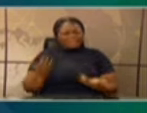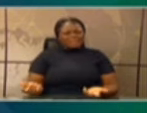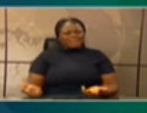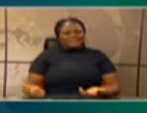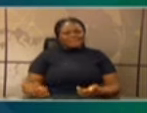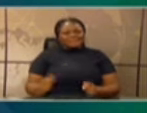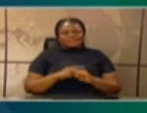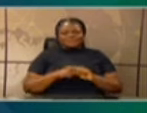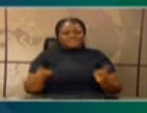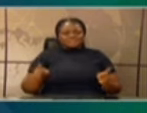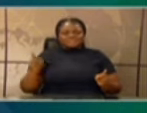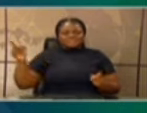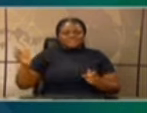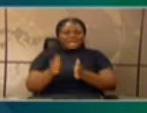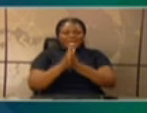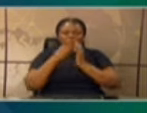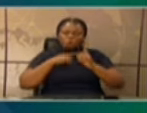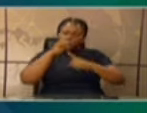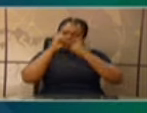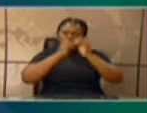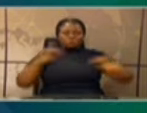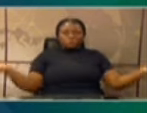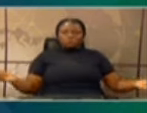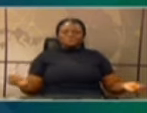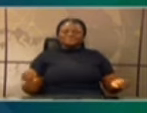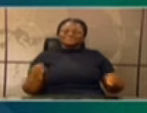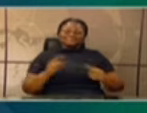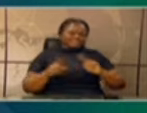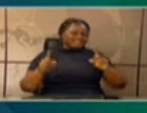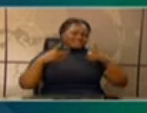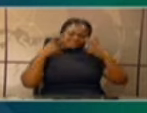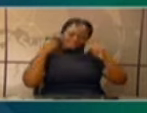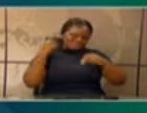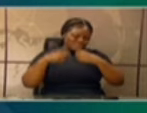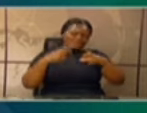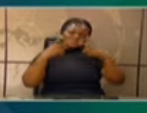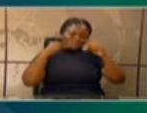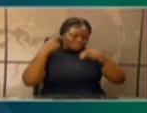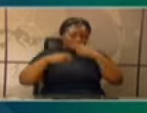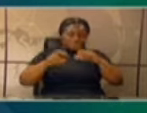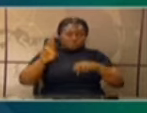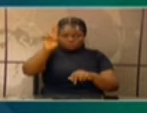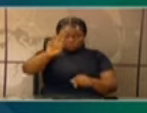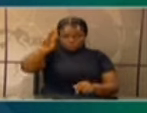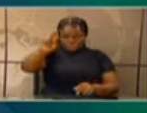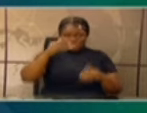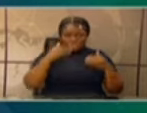Barbara, penny to me with some years. But no problem. UK, our